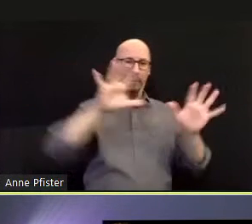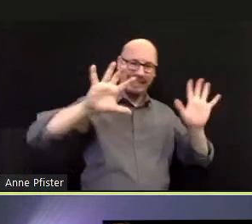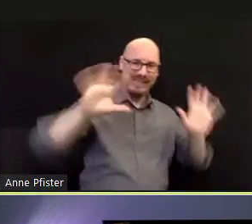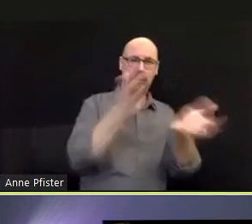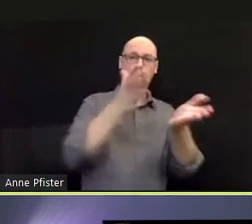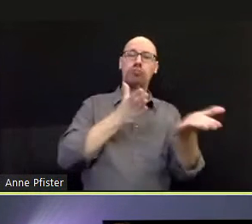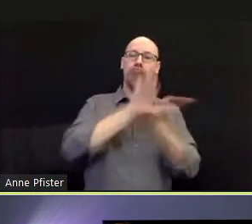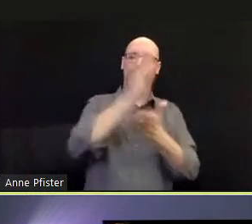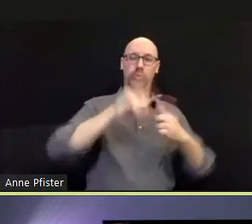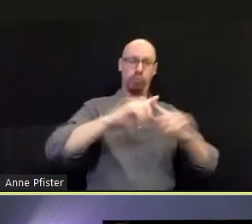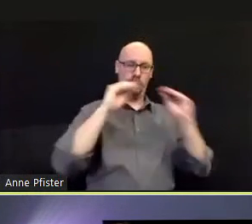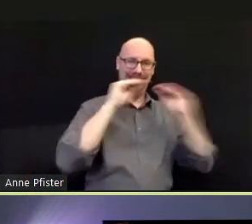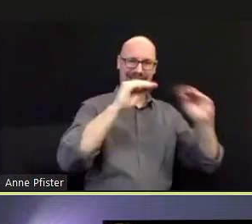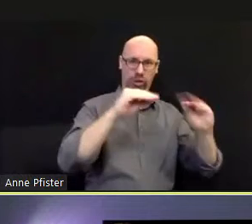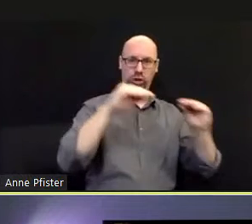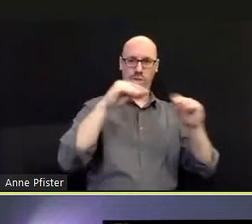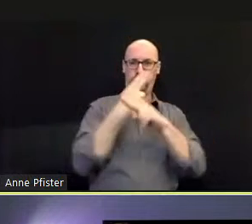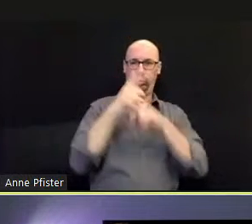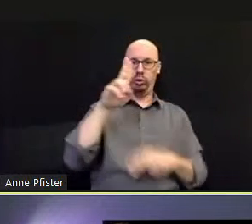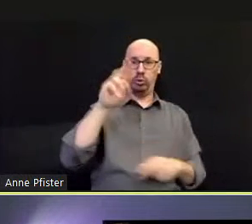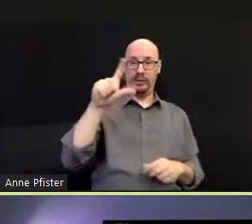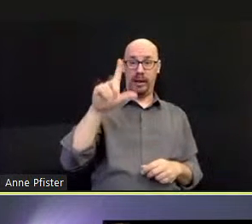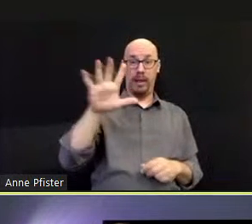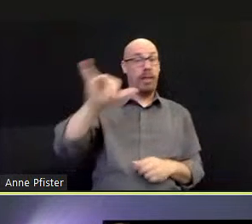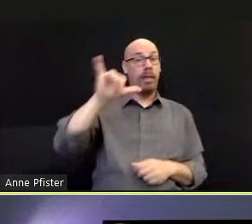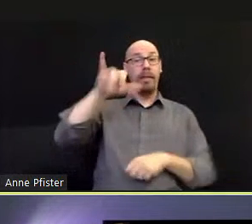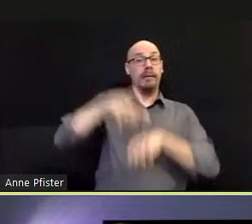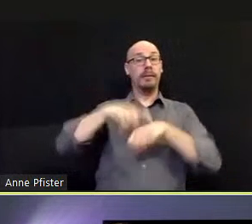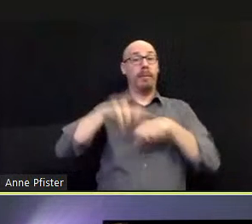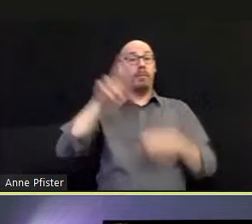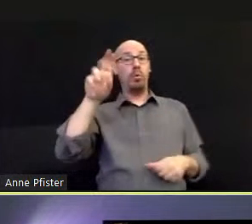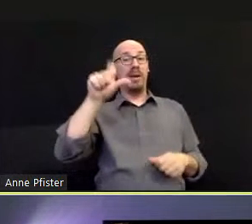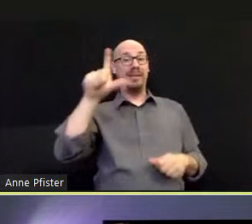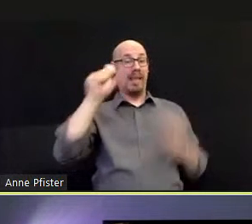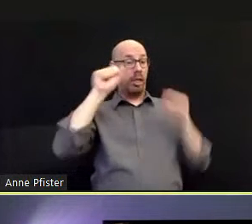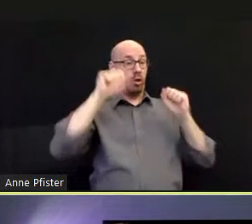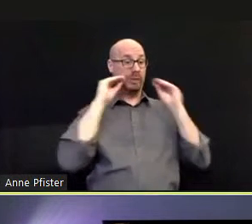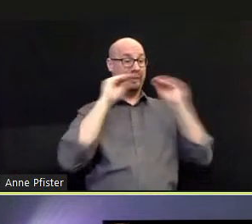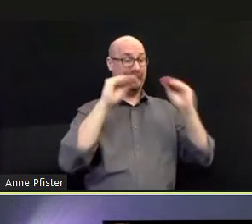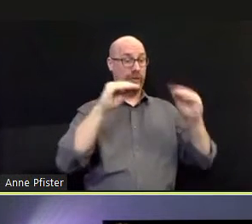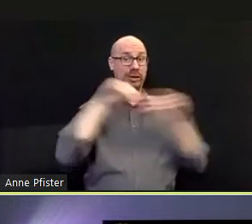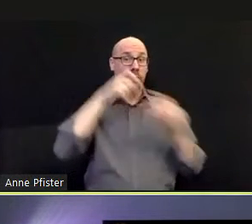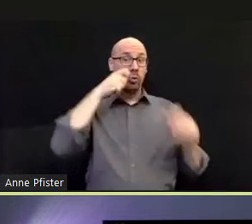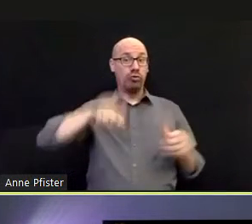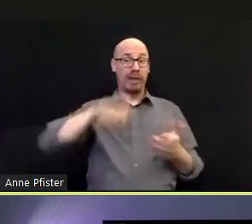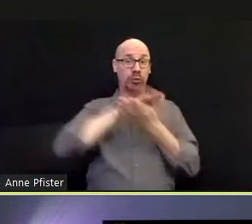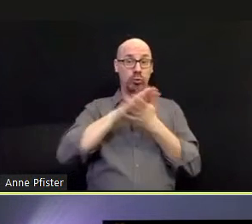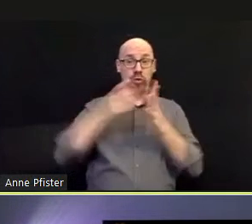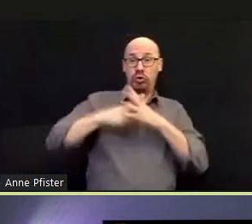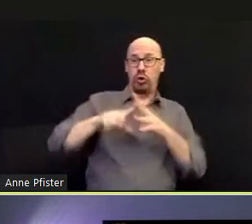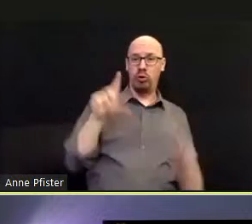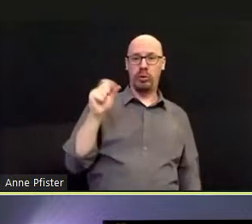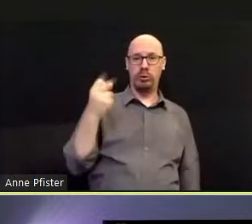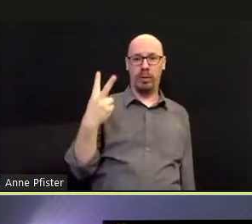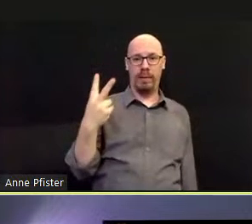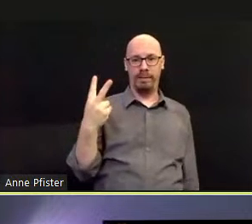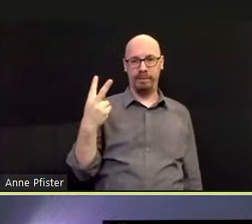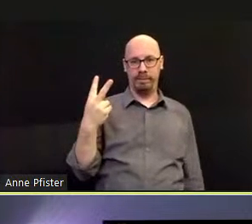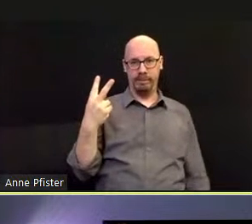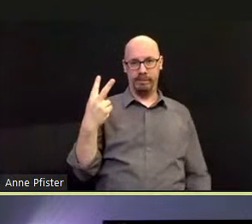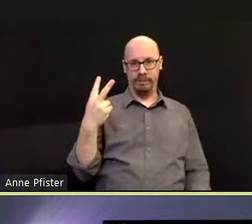been ongoing. USL was only allowed to be taught in Ukrainian schools starting in 2012 or so.